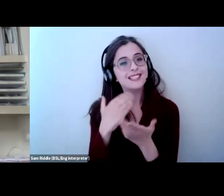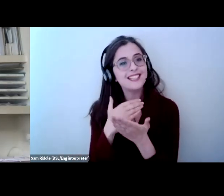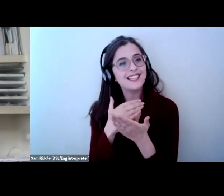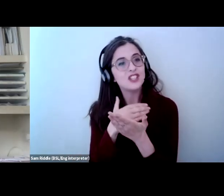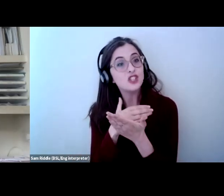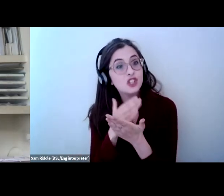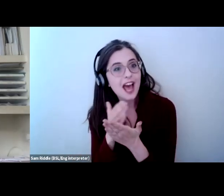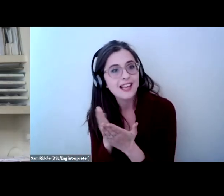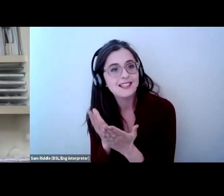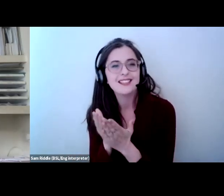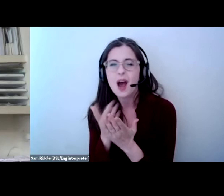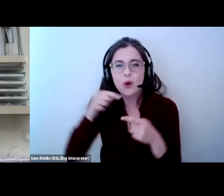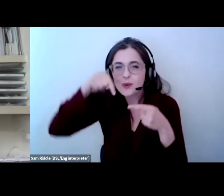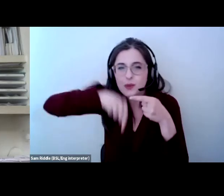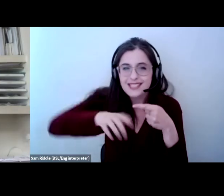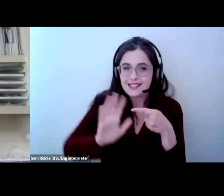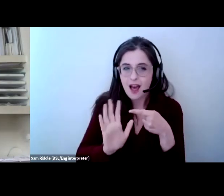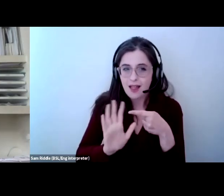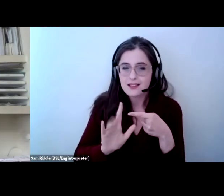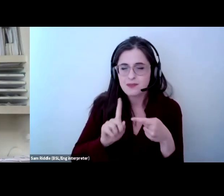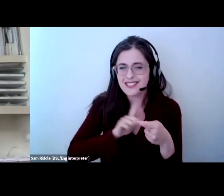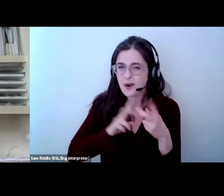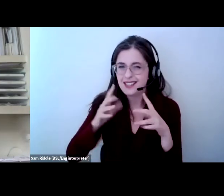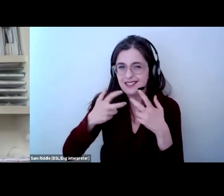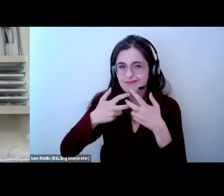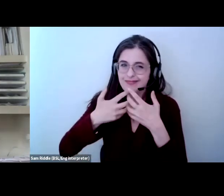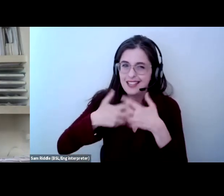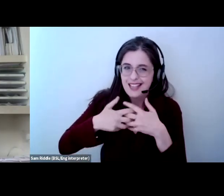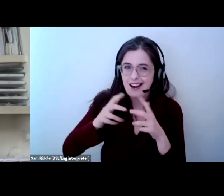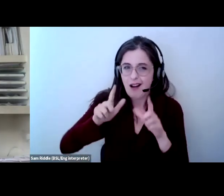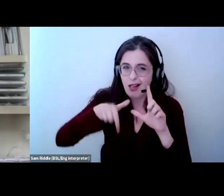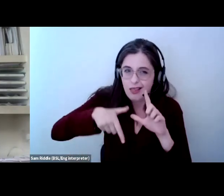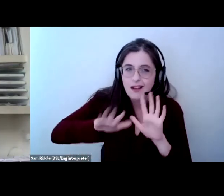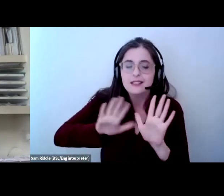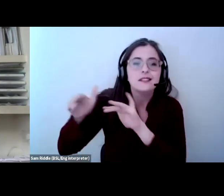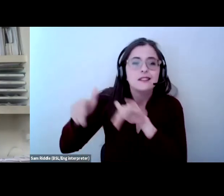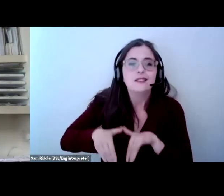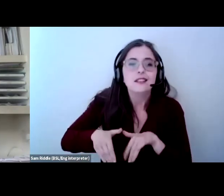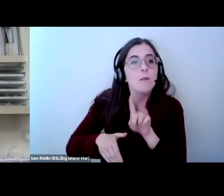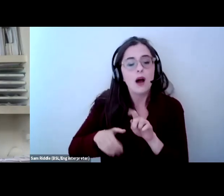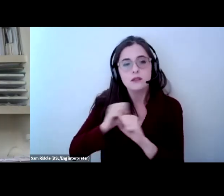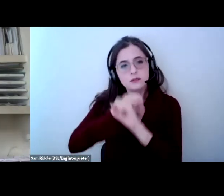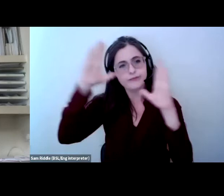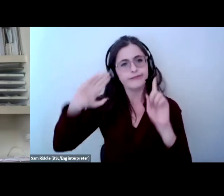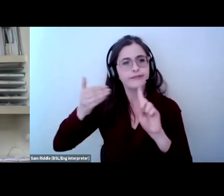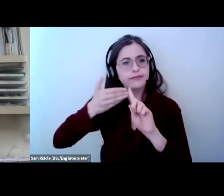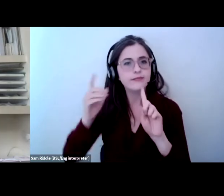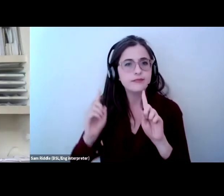into the details of community shares because it can get quite technical, but it's basically the idea that